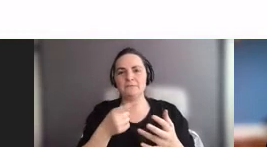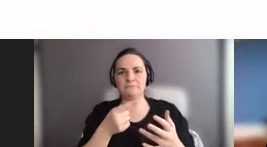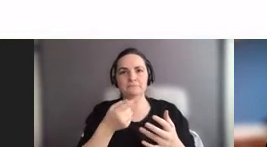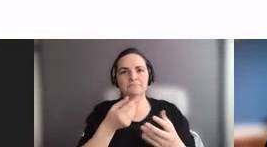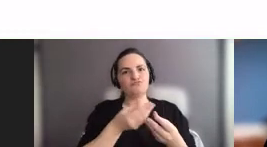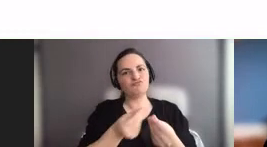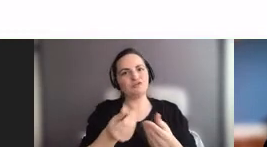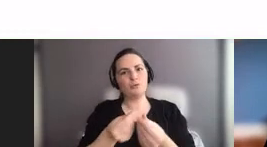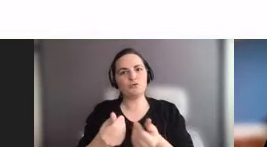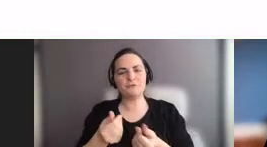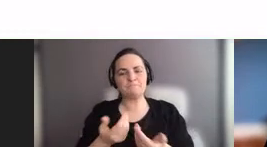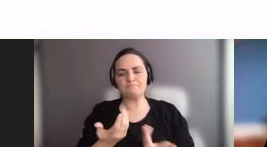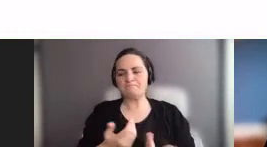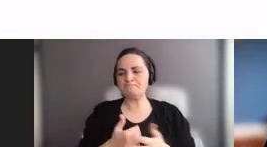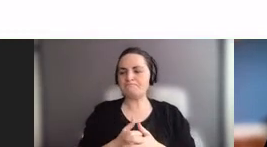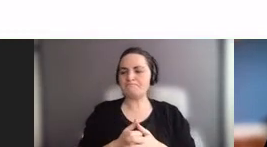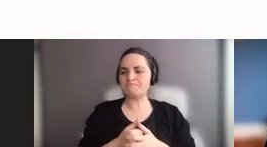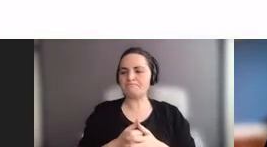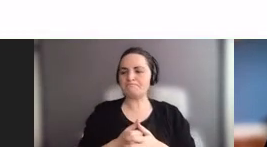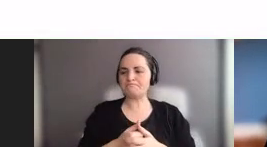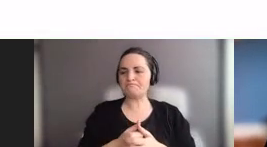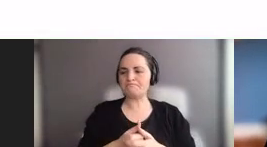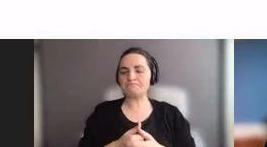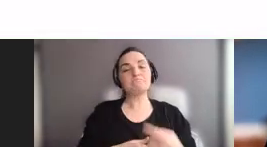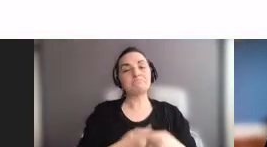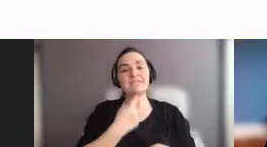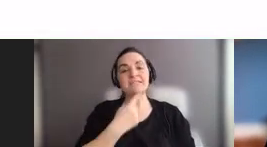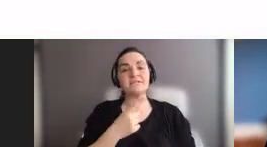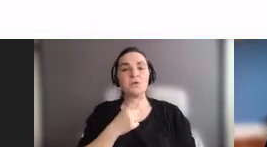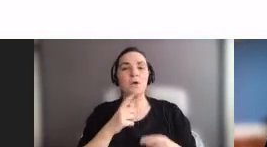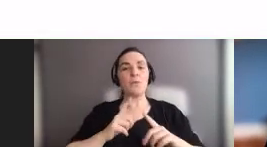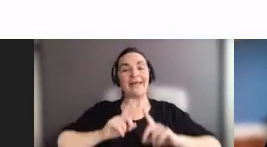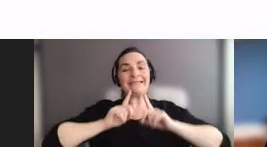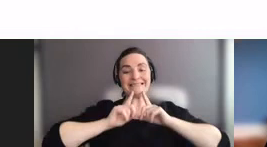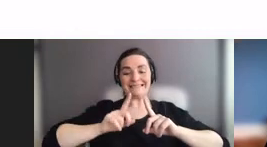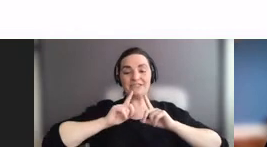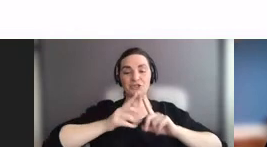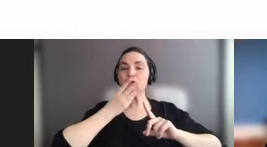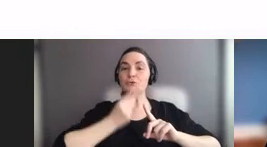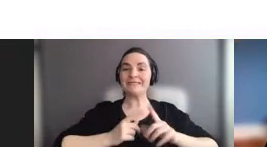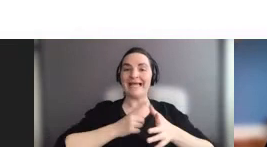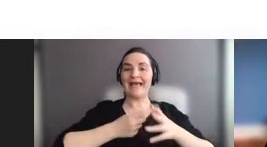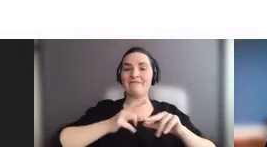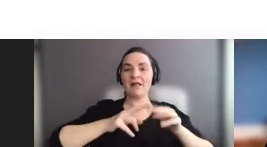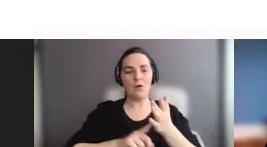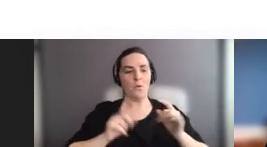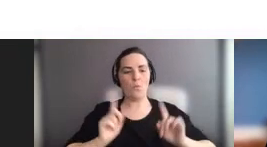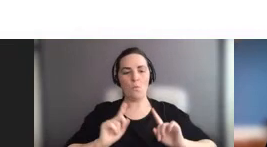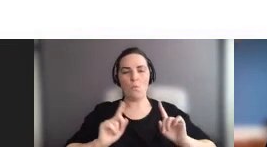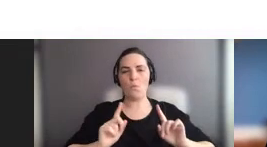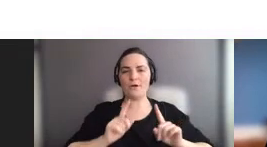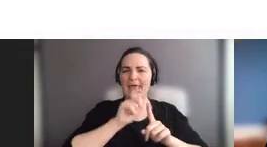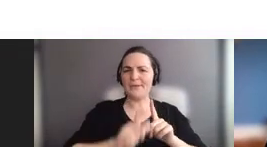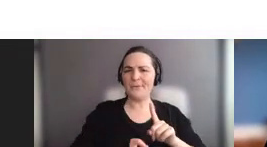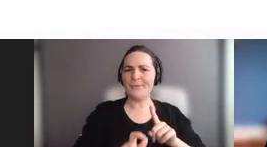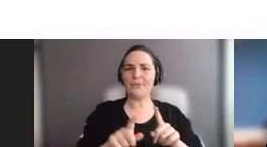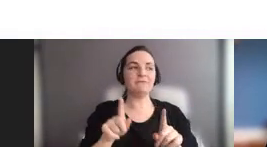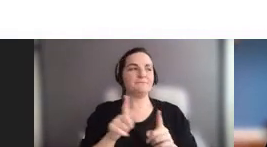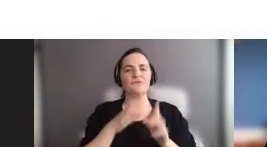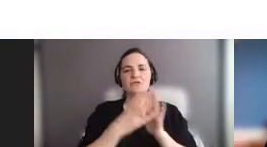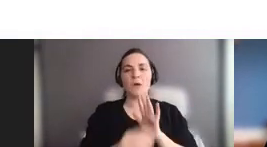It talks about the types of things that teachers will do when they are using assessment for learning. So we've got the idea of